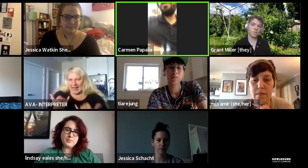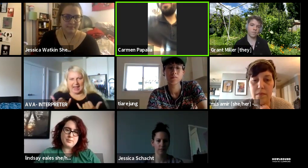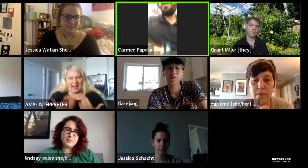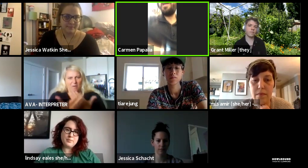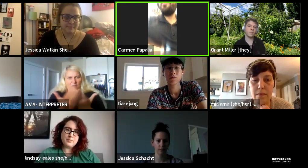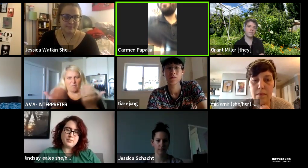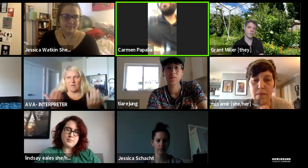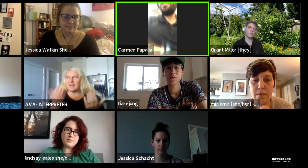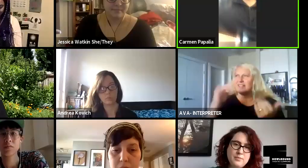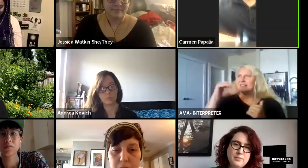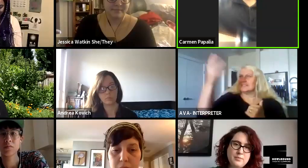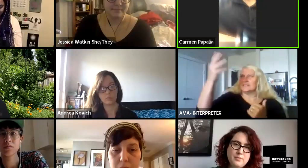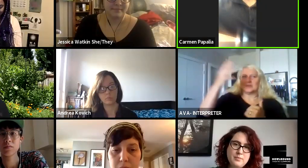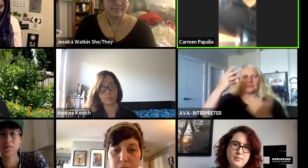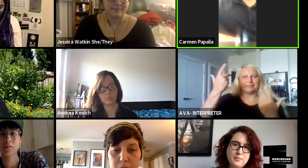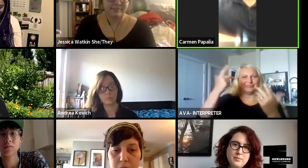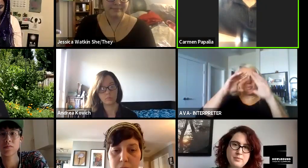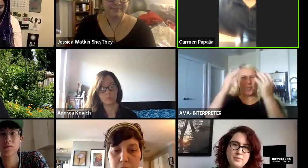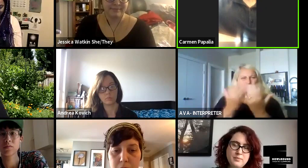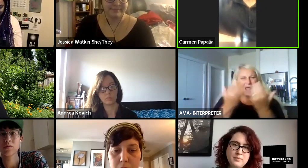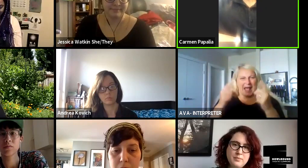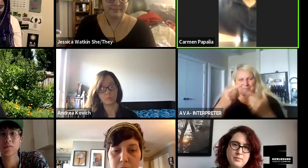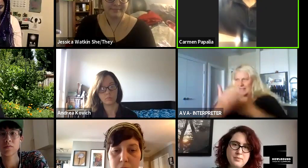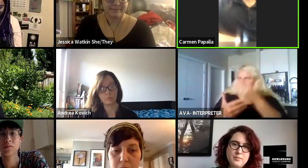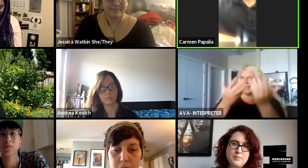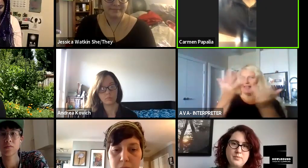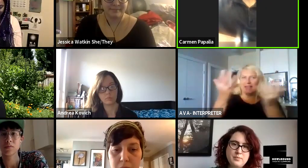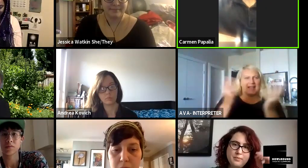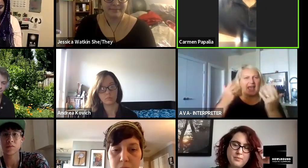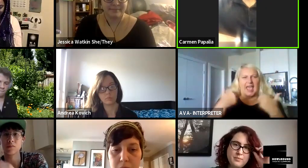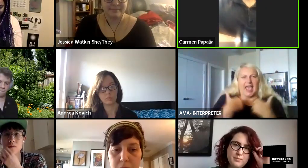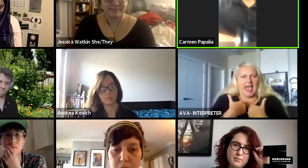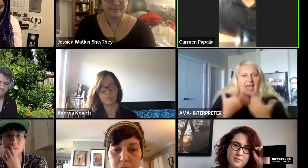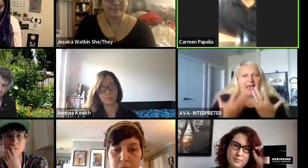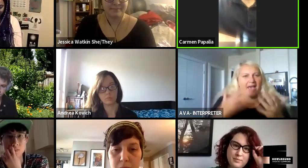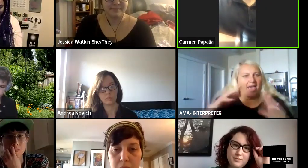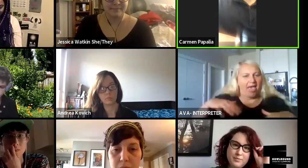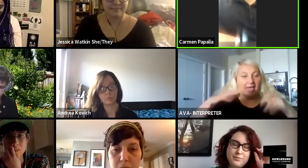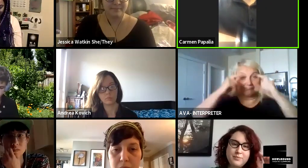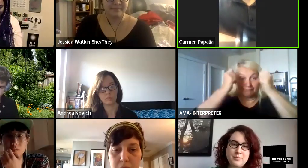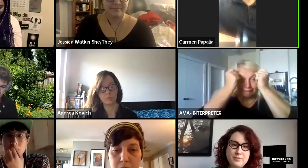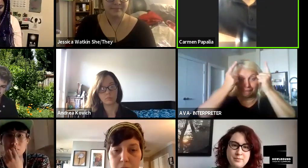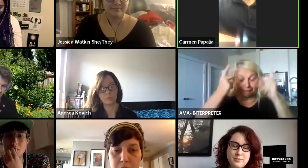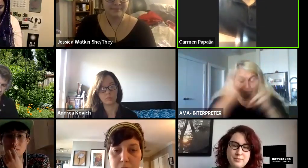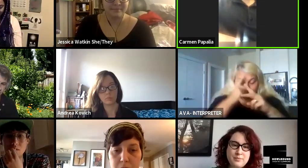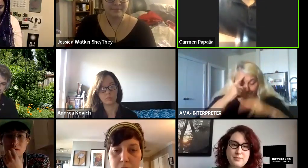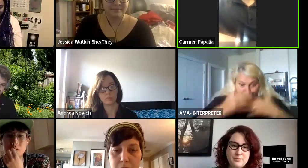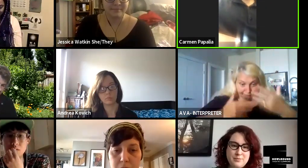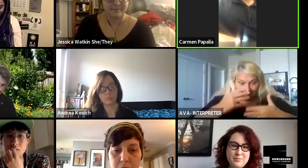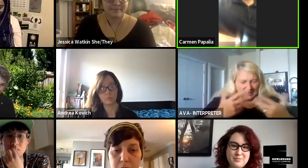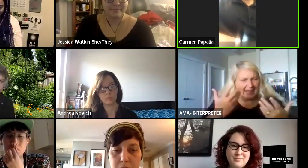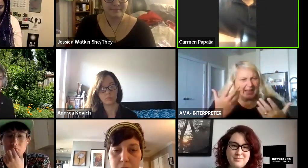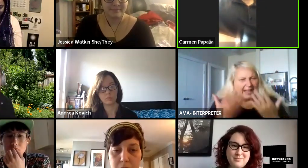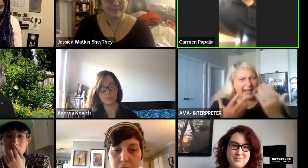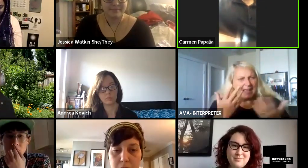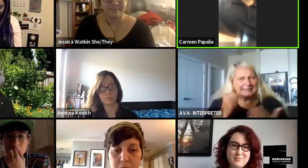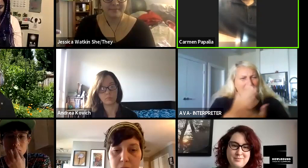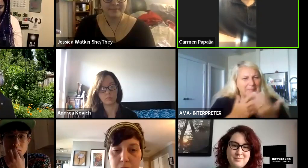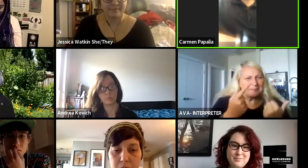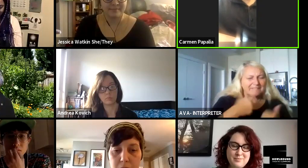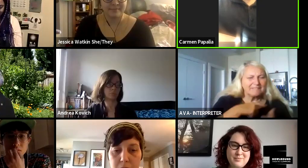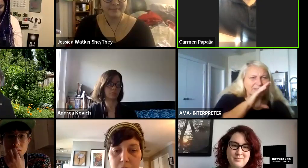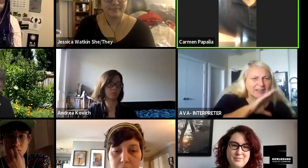now. I kind of feel frustrated in some ways, and then like at ease in other ways. Like I feel like,